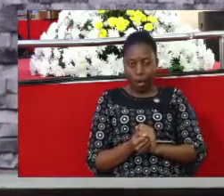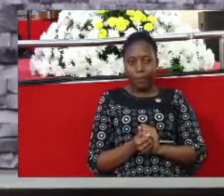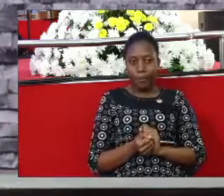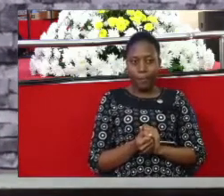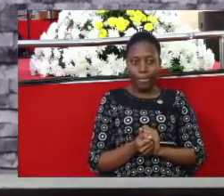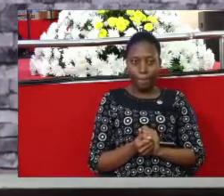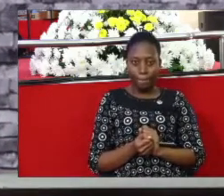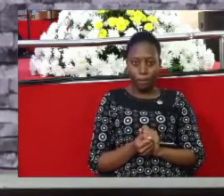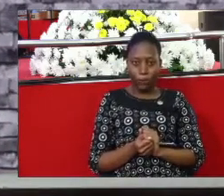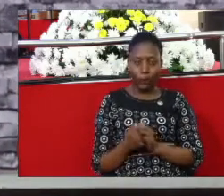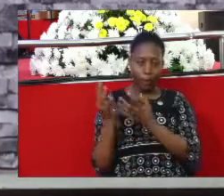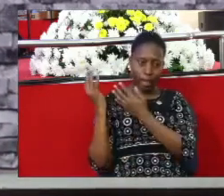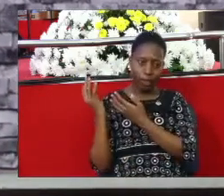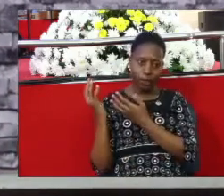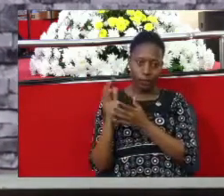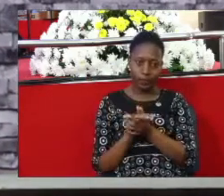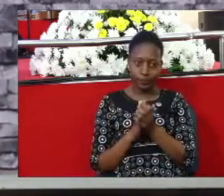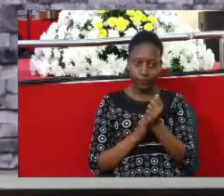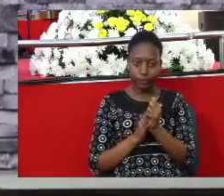baggage. Could it be yours?